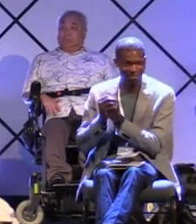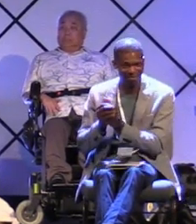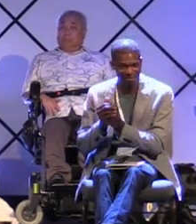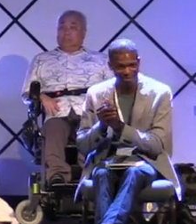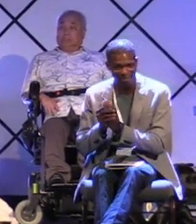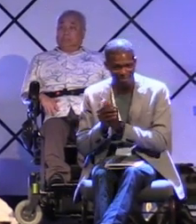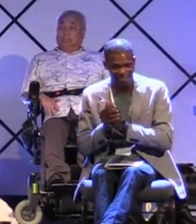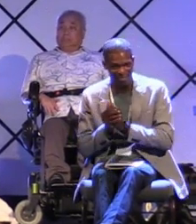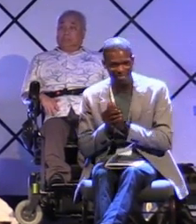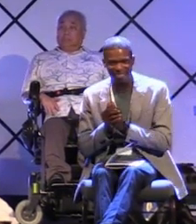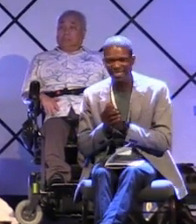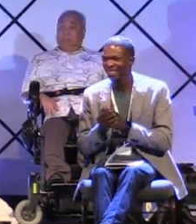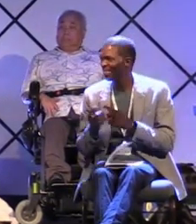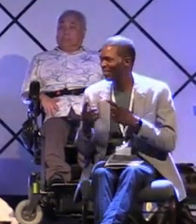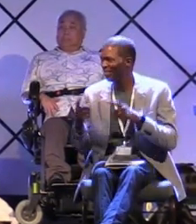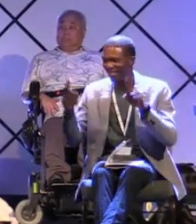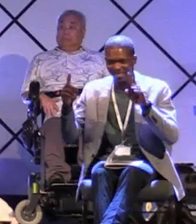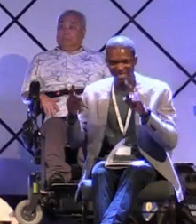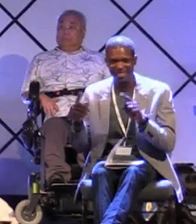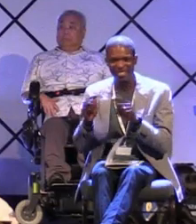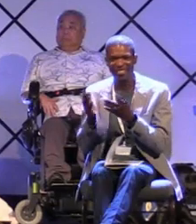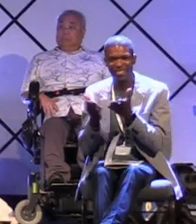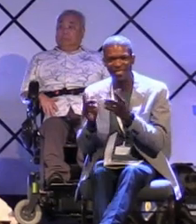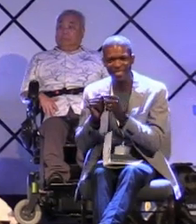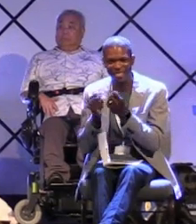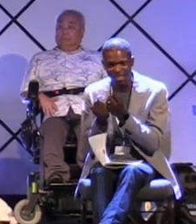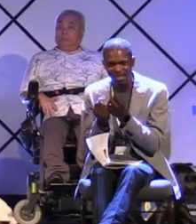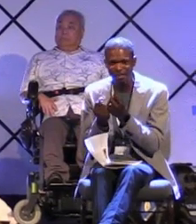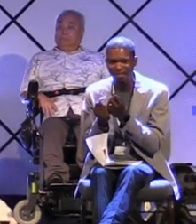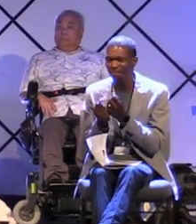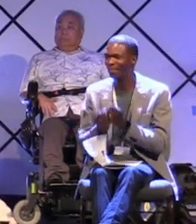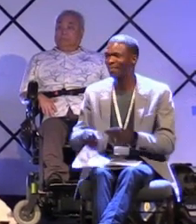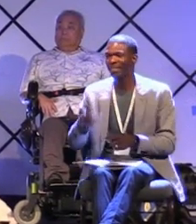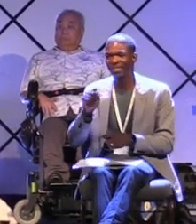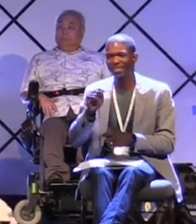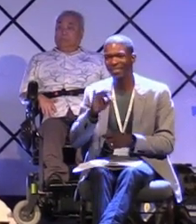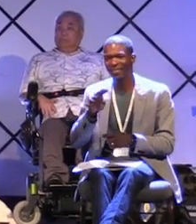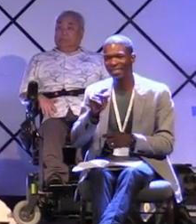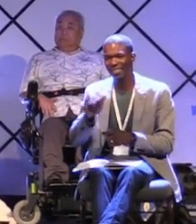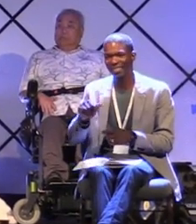Congratulations, successor service team, Tiffany and Bee.